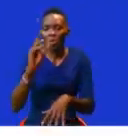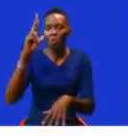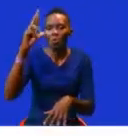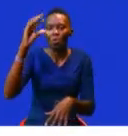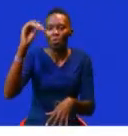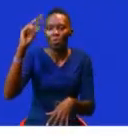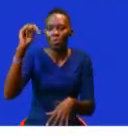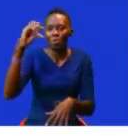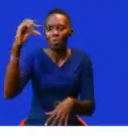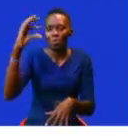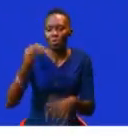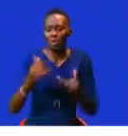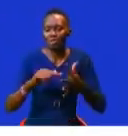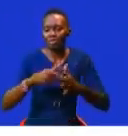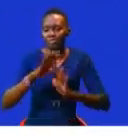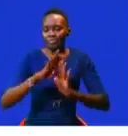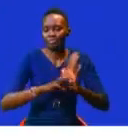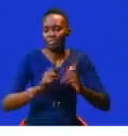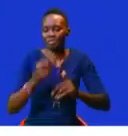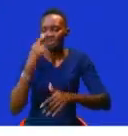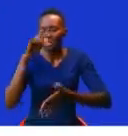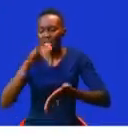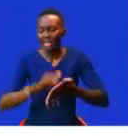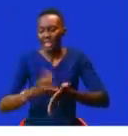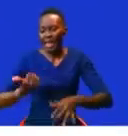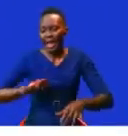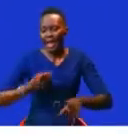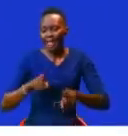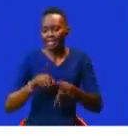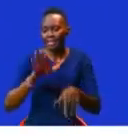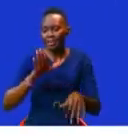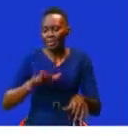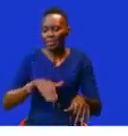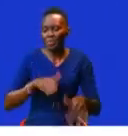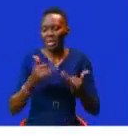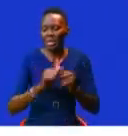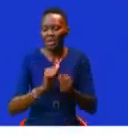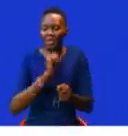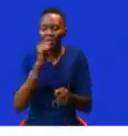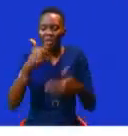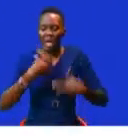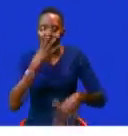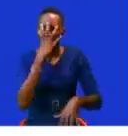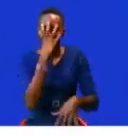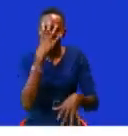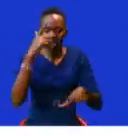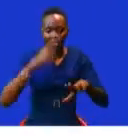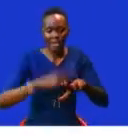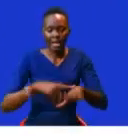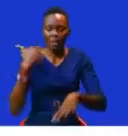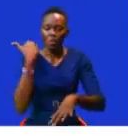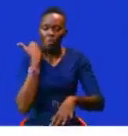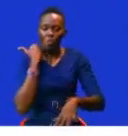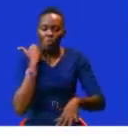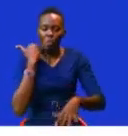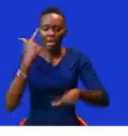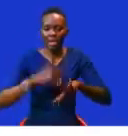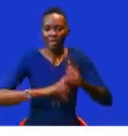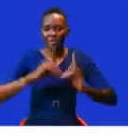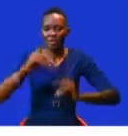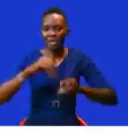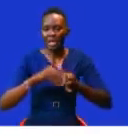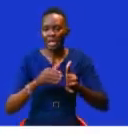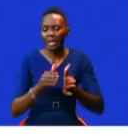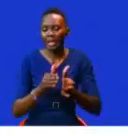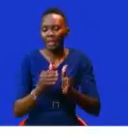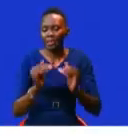no, marneno ni wakini kod nyithin nyiri, mosa chakya, Oyo yudo wich kuote kini no makoro keria. Kane uloso esachi ya wanga chenro makamno maidendo